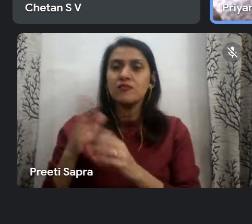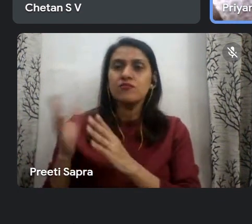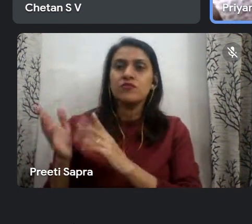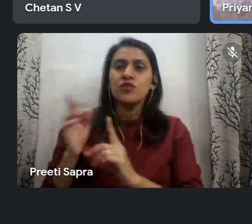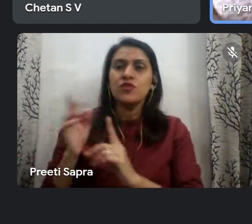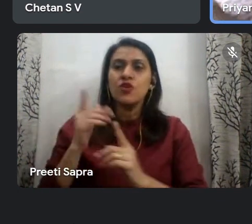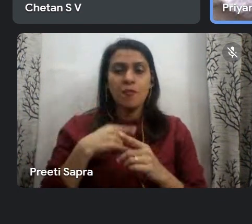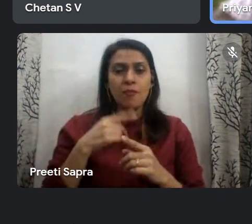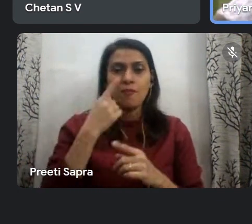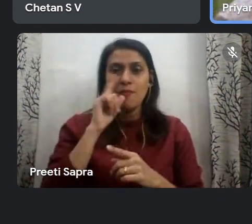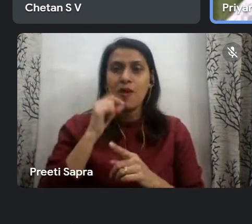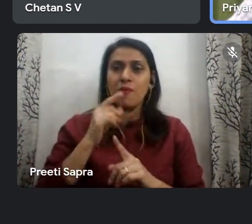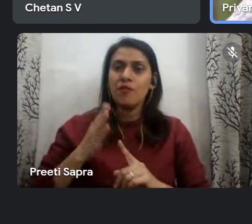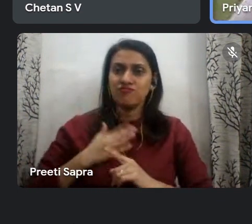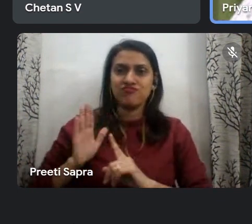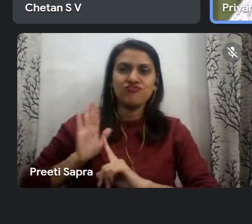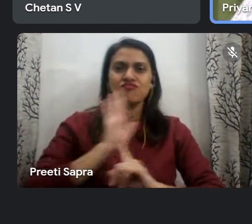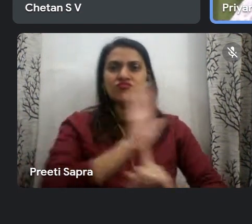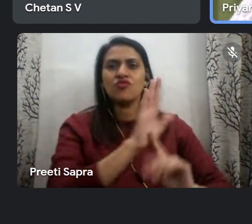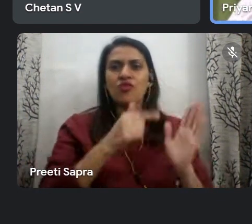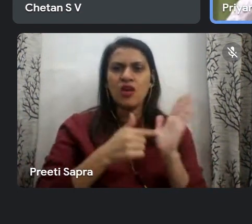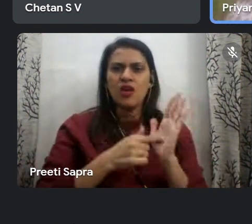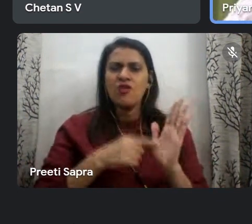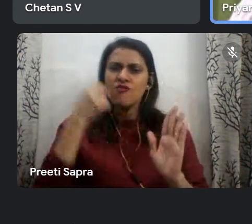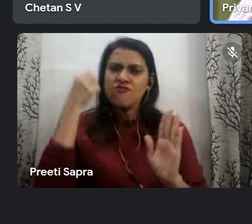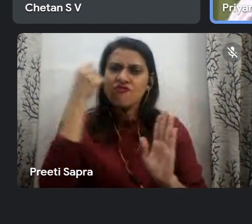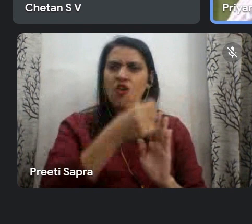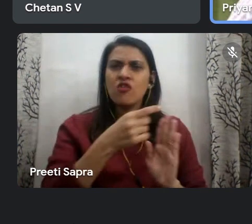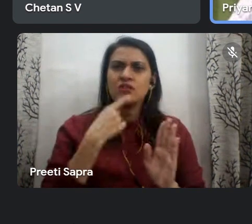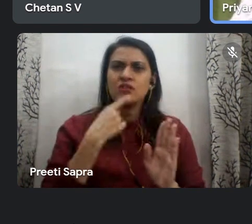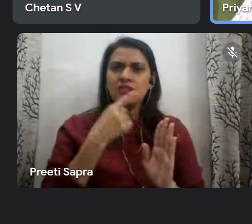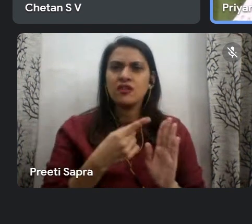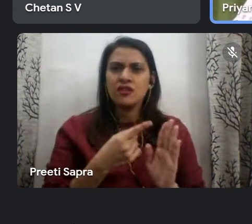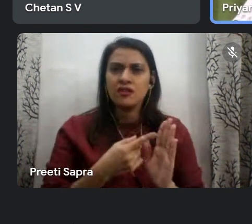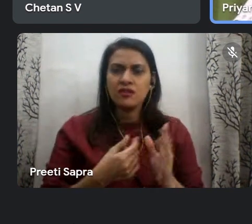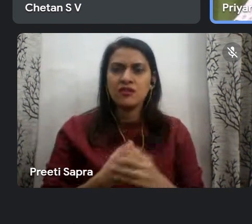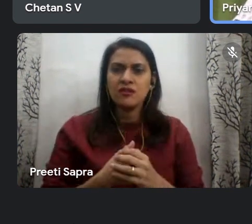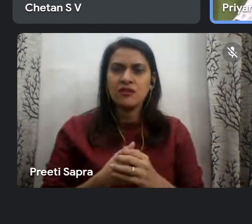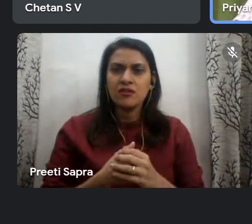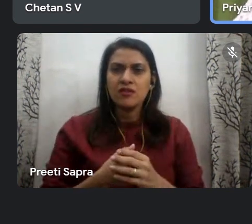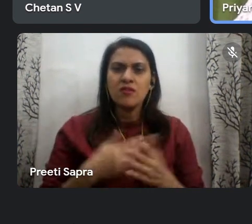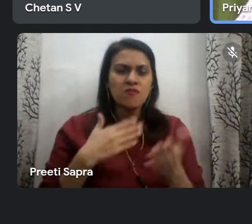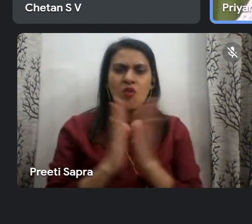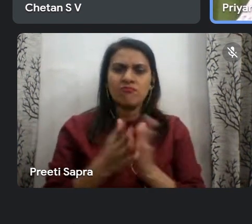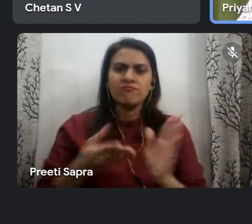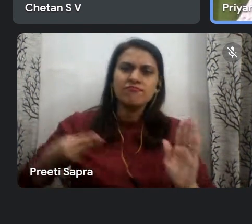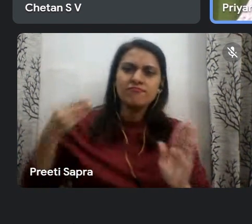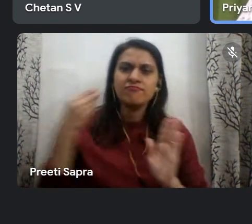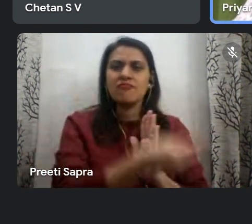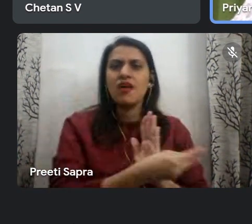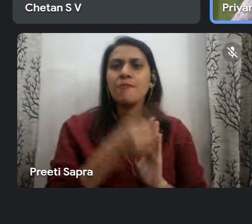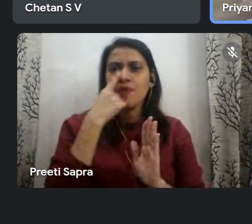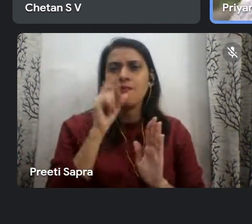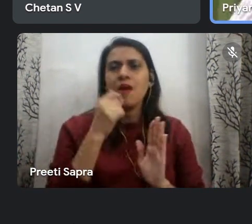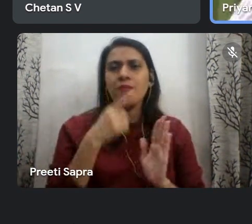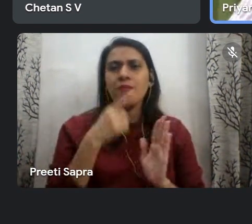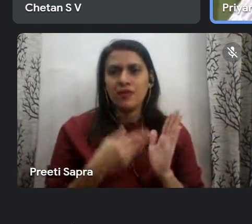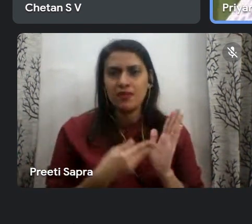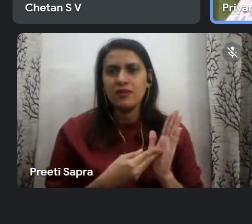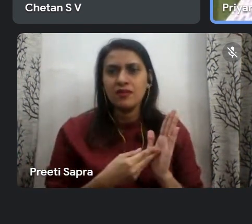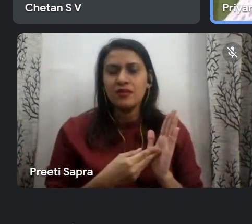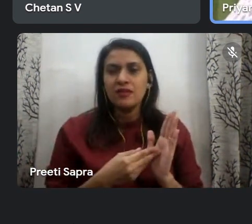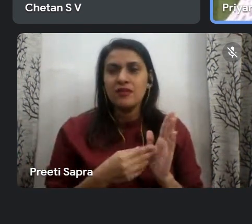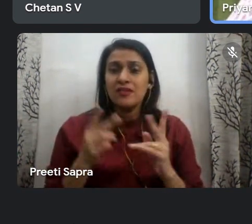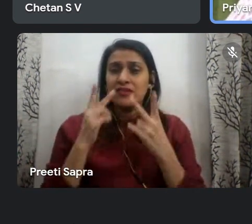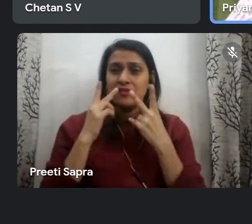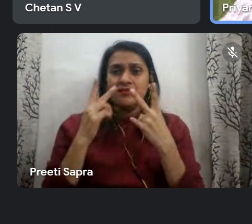she was really forceful about it, and the book fell off her hand and on my parents, and so it sort of